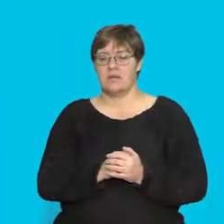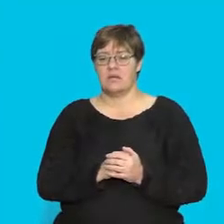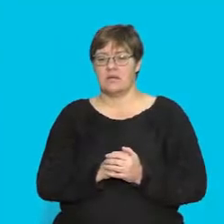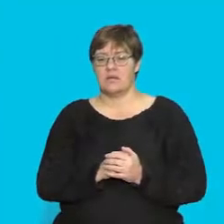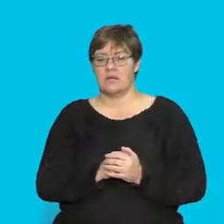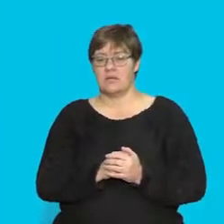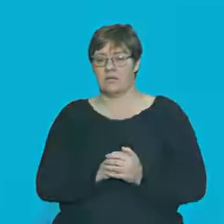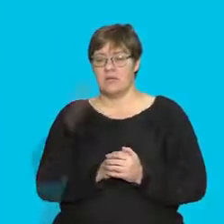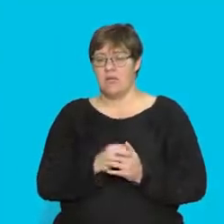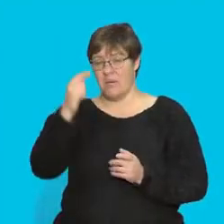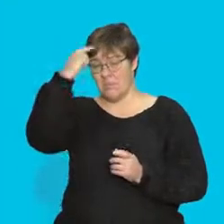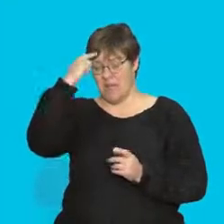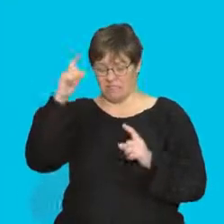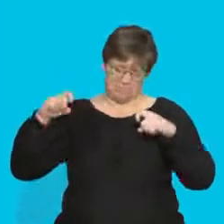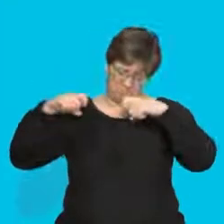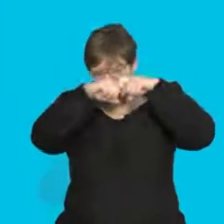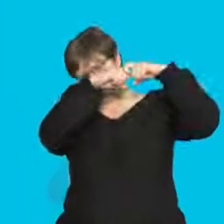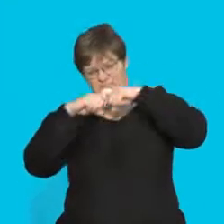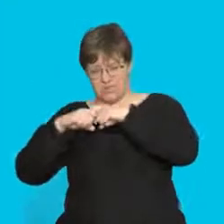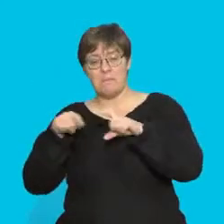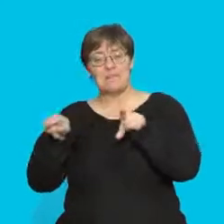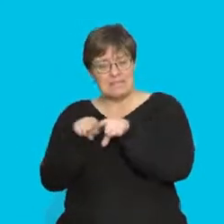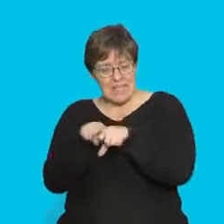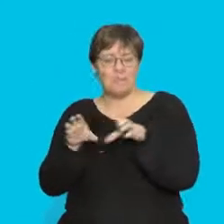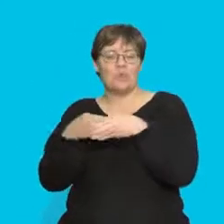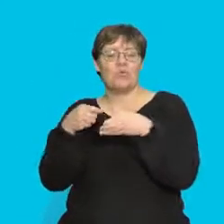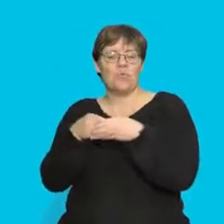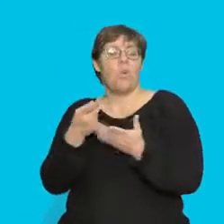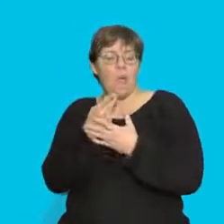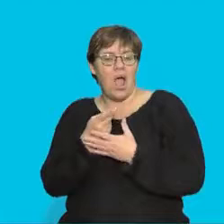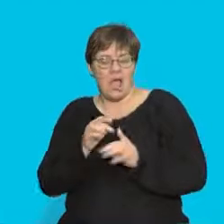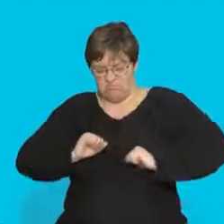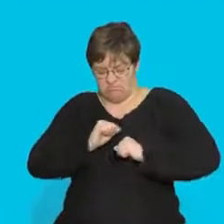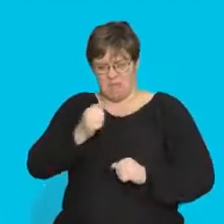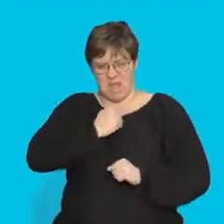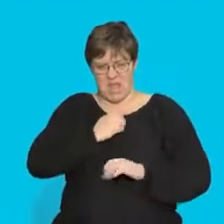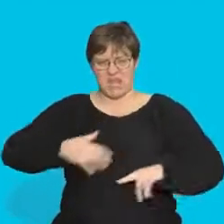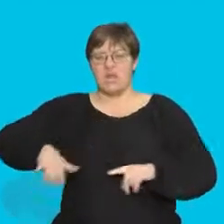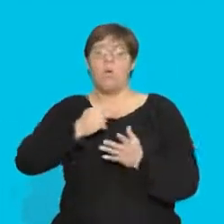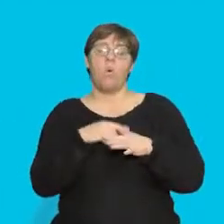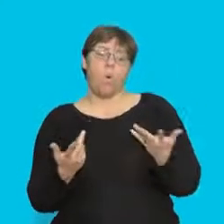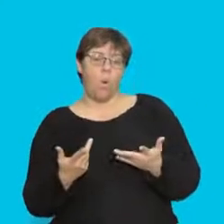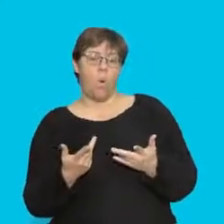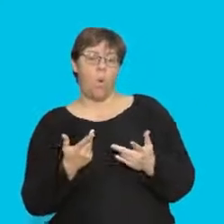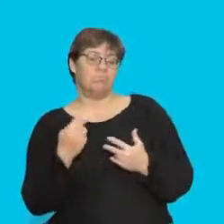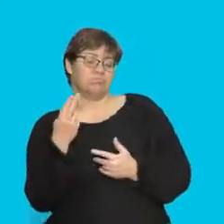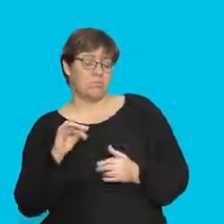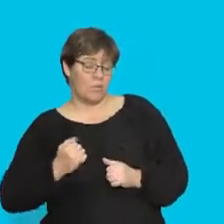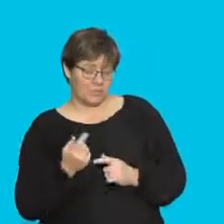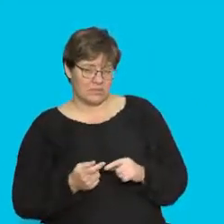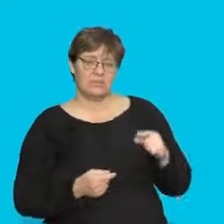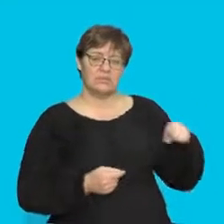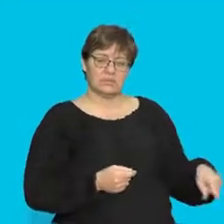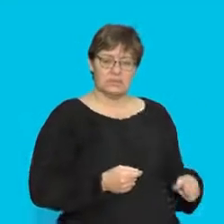fighting with each other either over territory or mates. different species, the zebra and